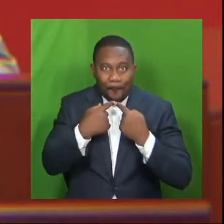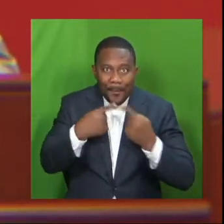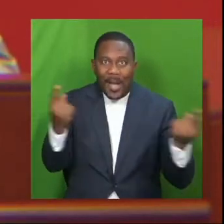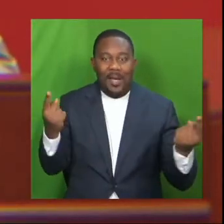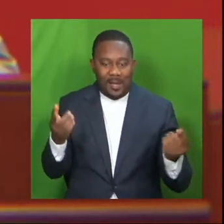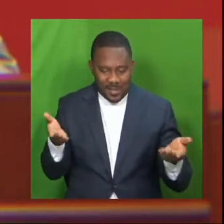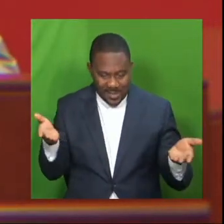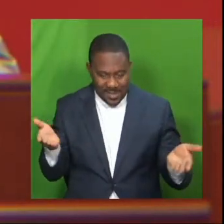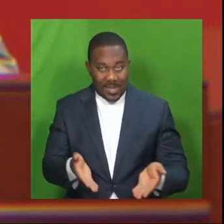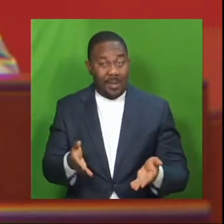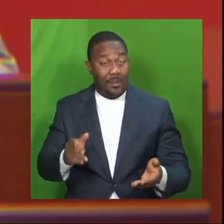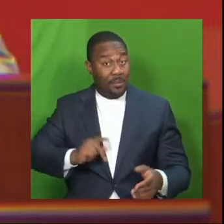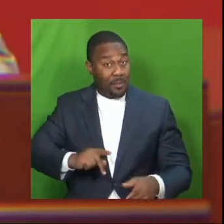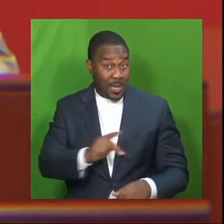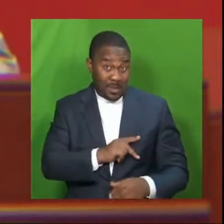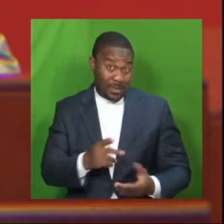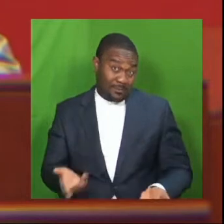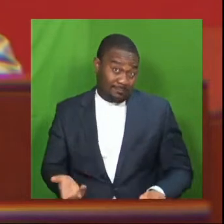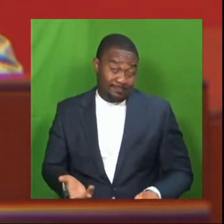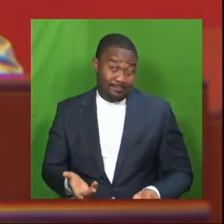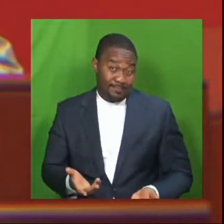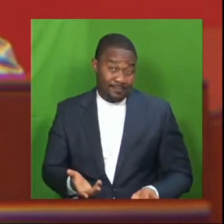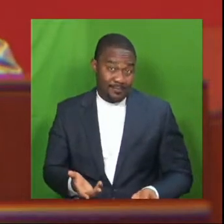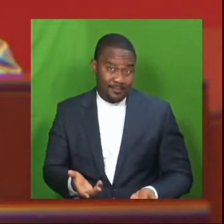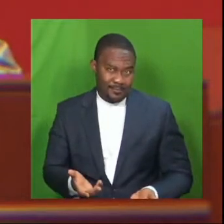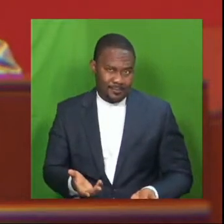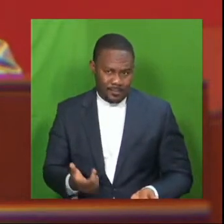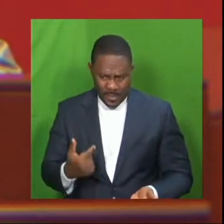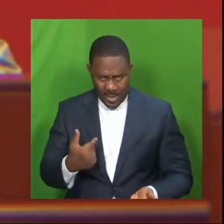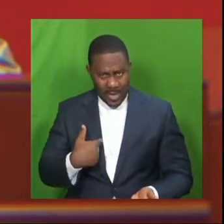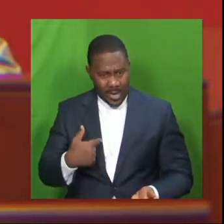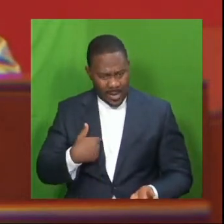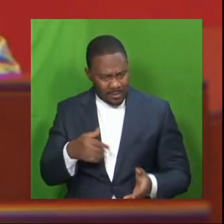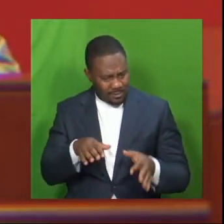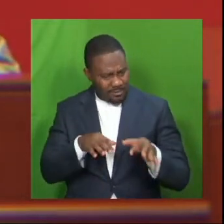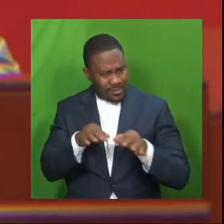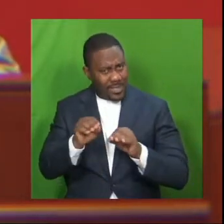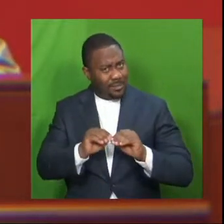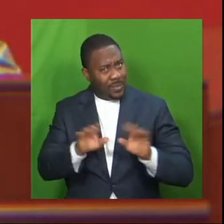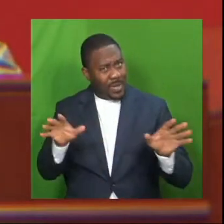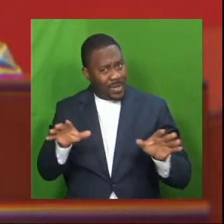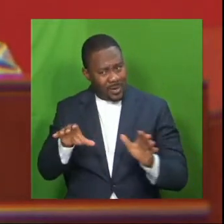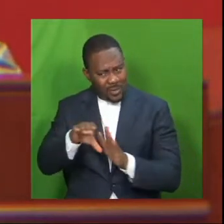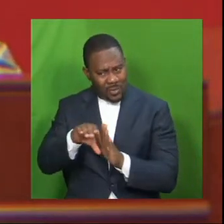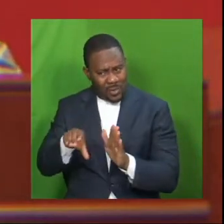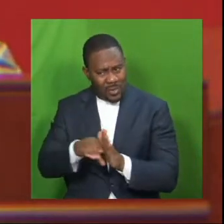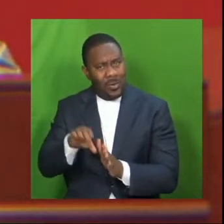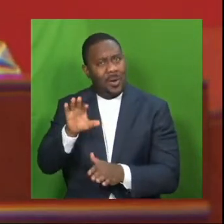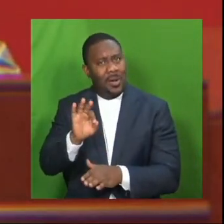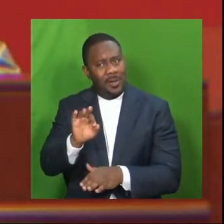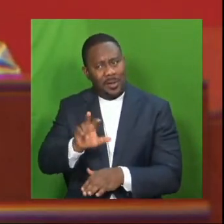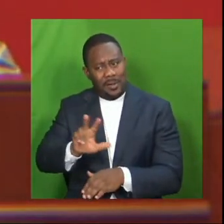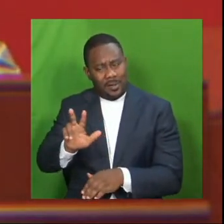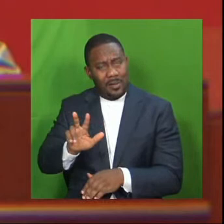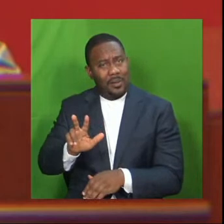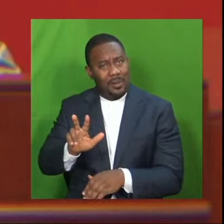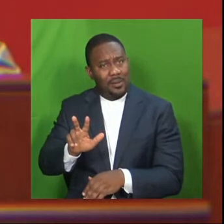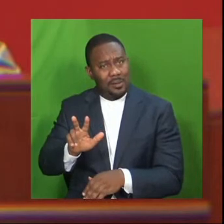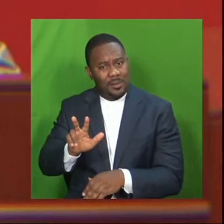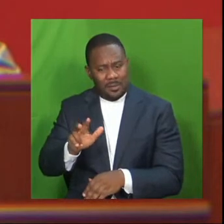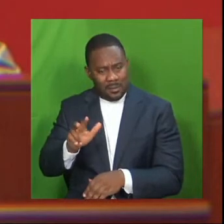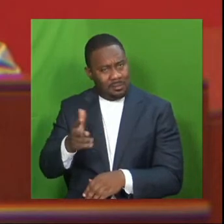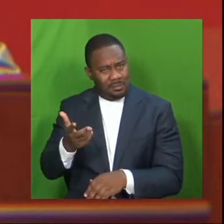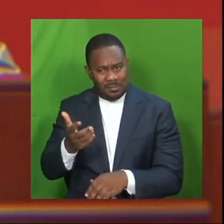clear in telling you that, Mr. Speaker, by Article 93 is not part